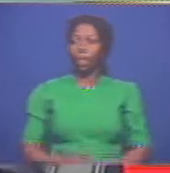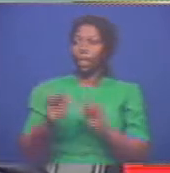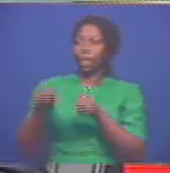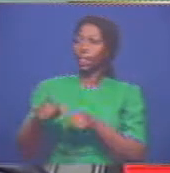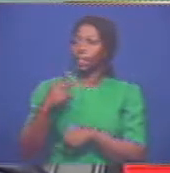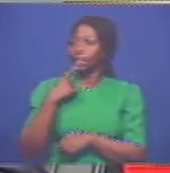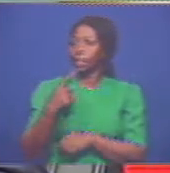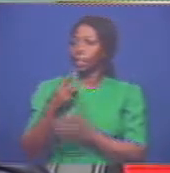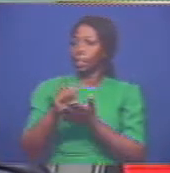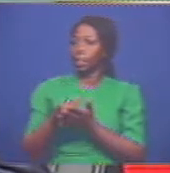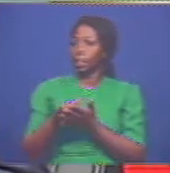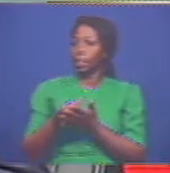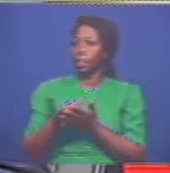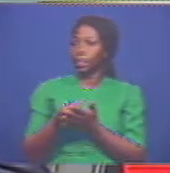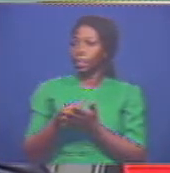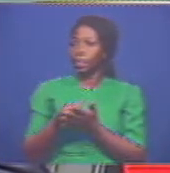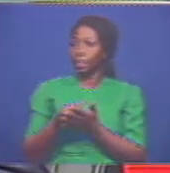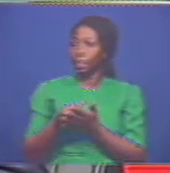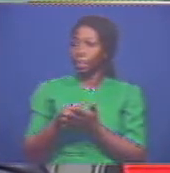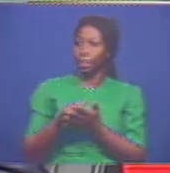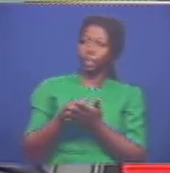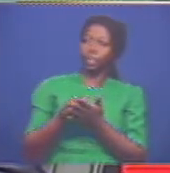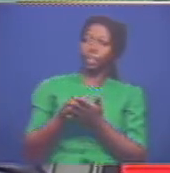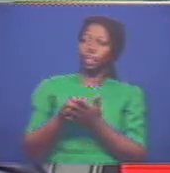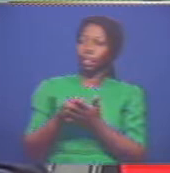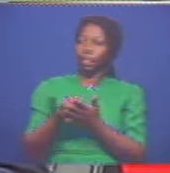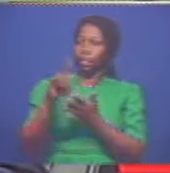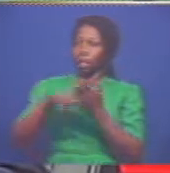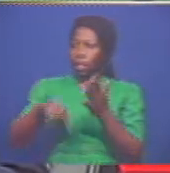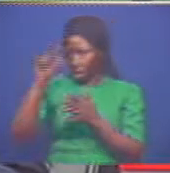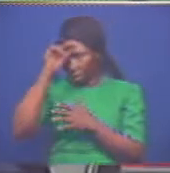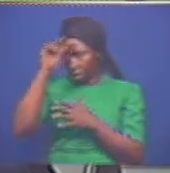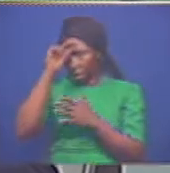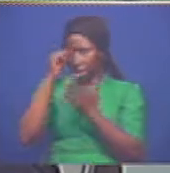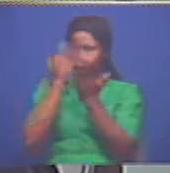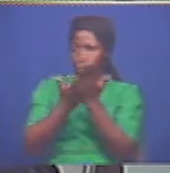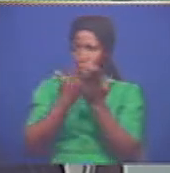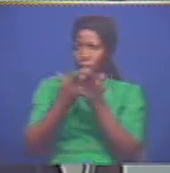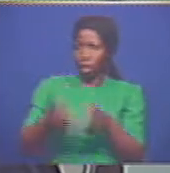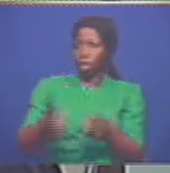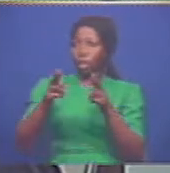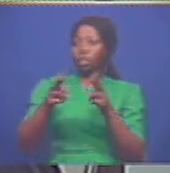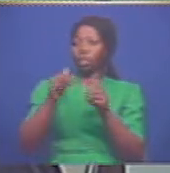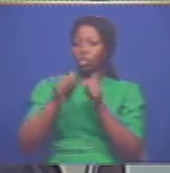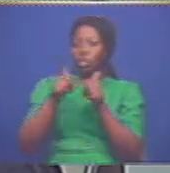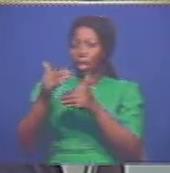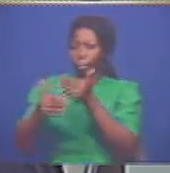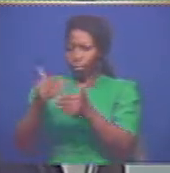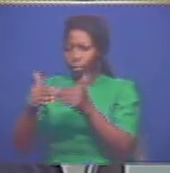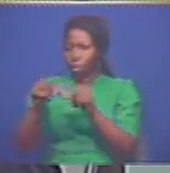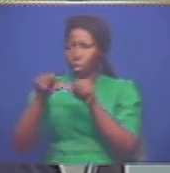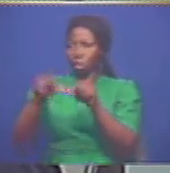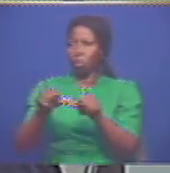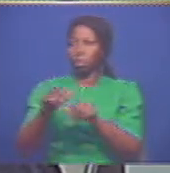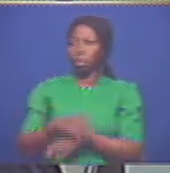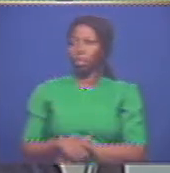I can see by the load the government is proposing and the government that the load are on process